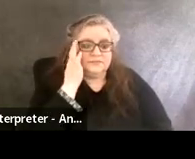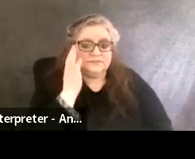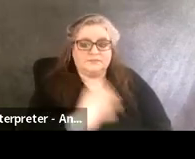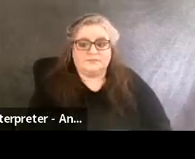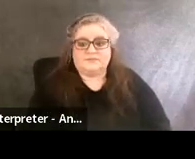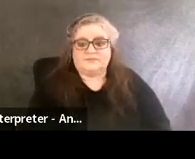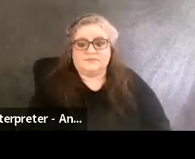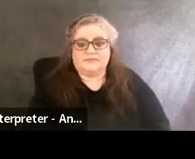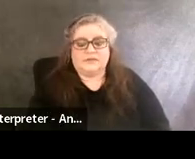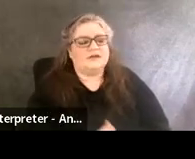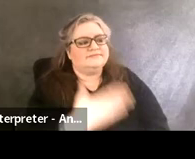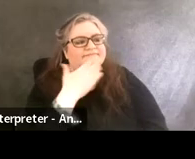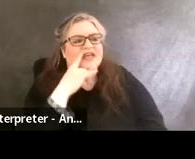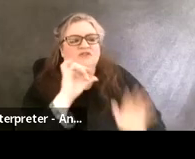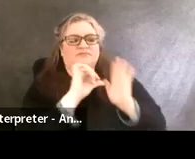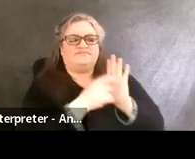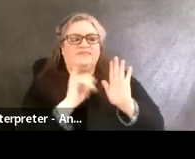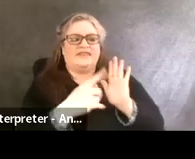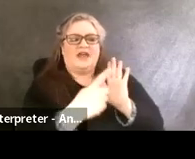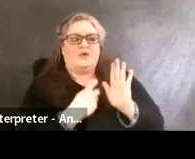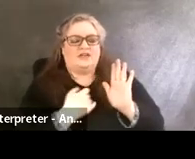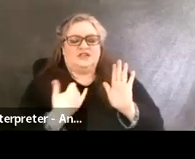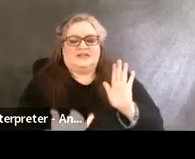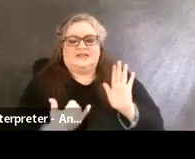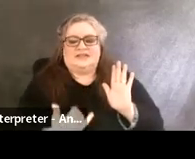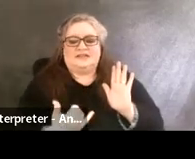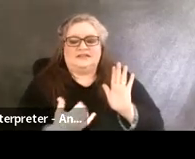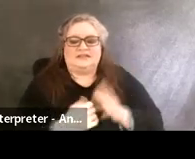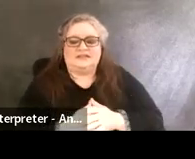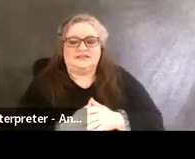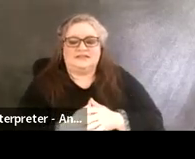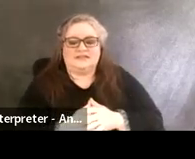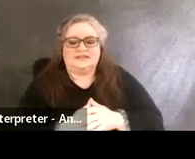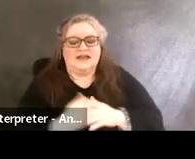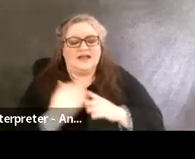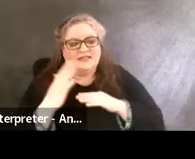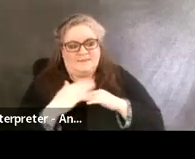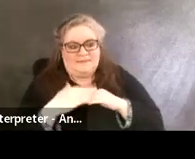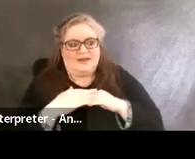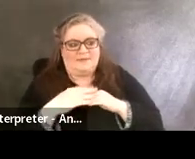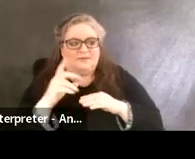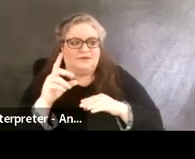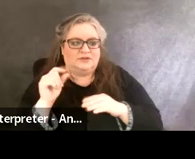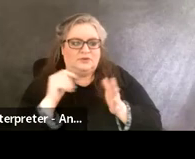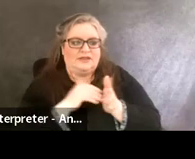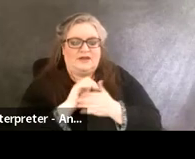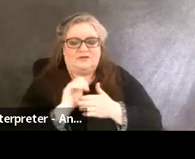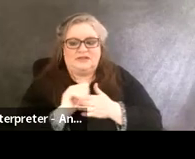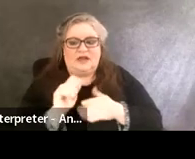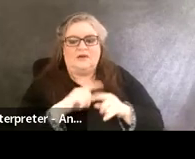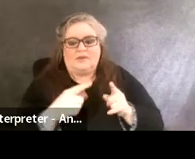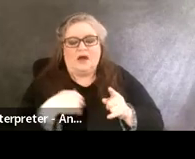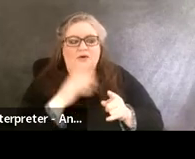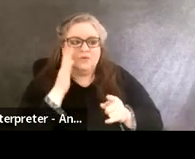Jess, thanks for highlighting that question. This is the minimum is the $20,000, but we